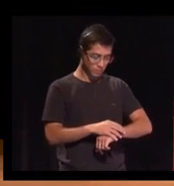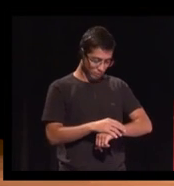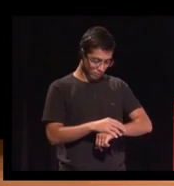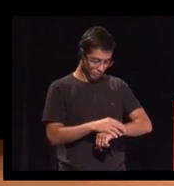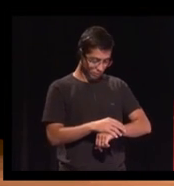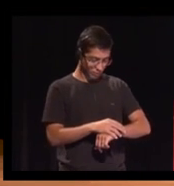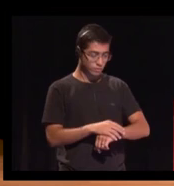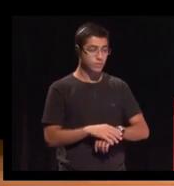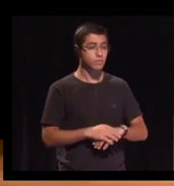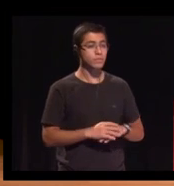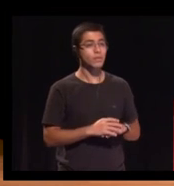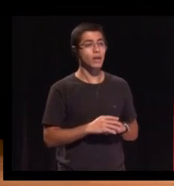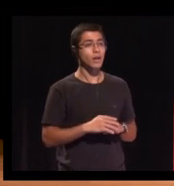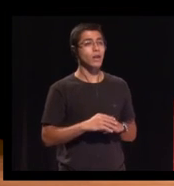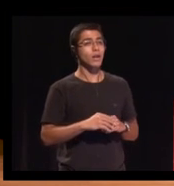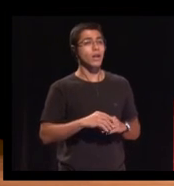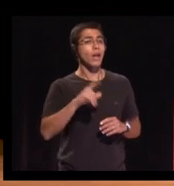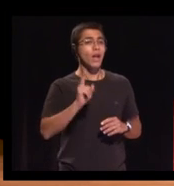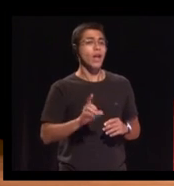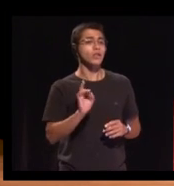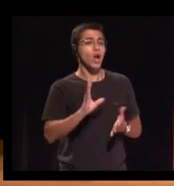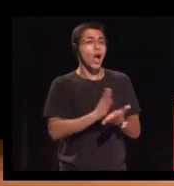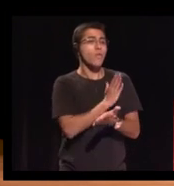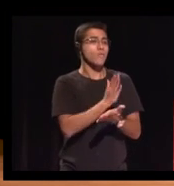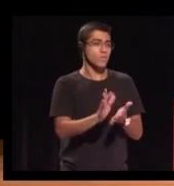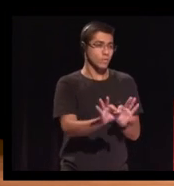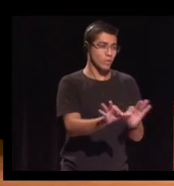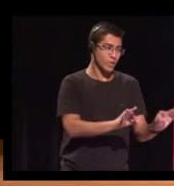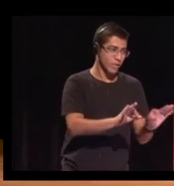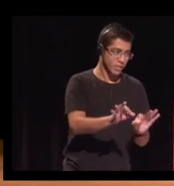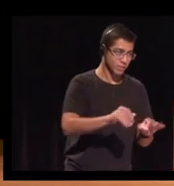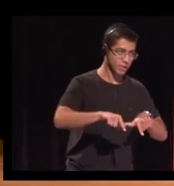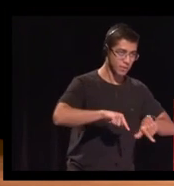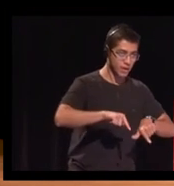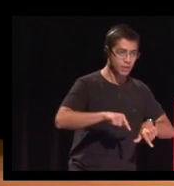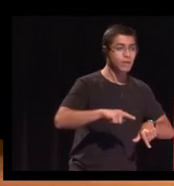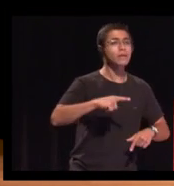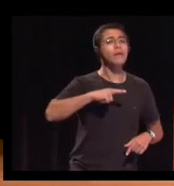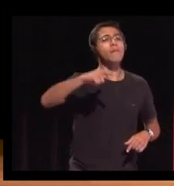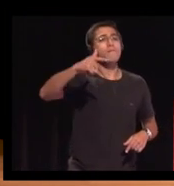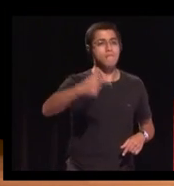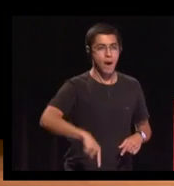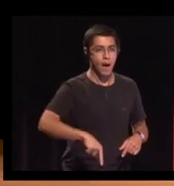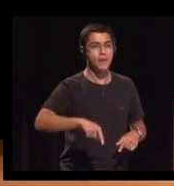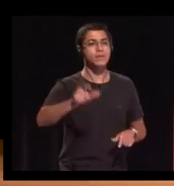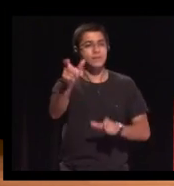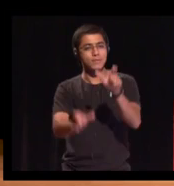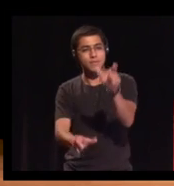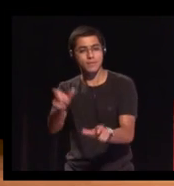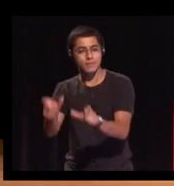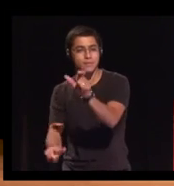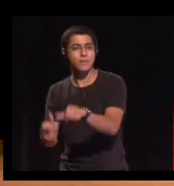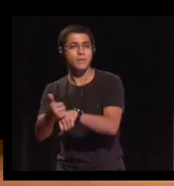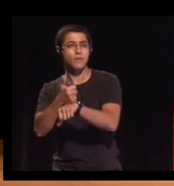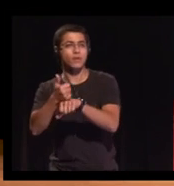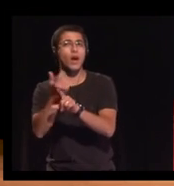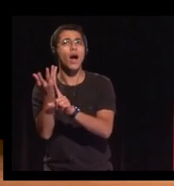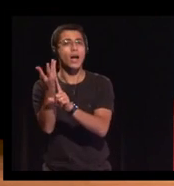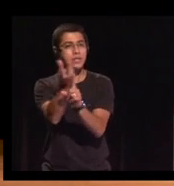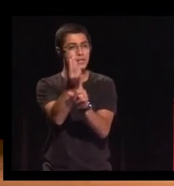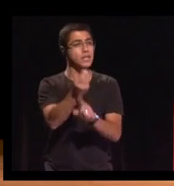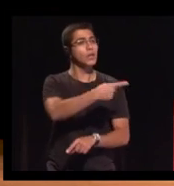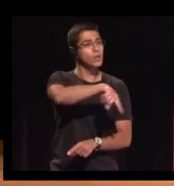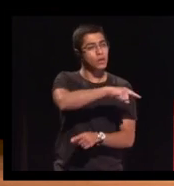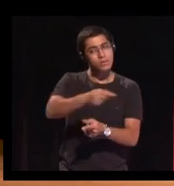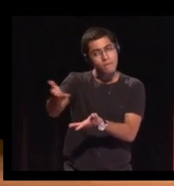the projects we've been working on. There are many more artists which we have been incubating in this program. And so I encourage you to